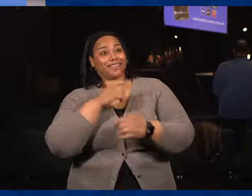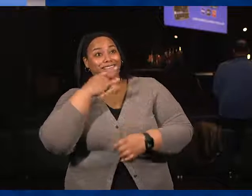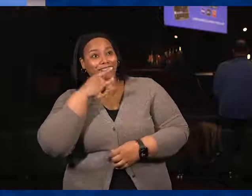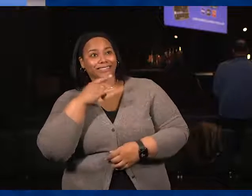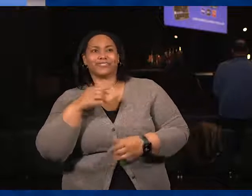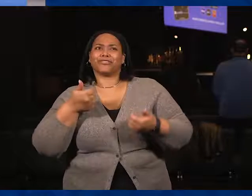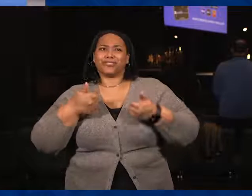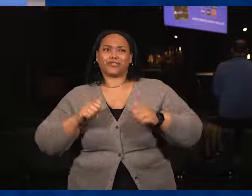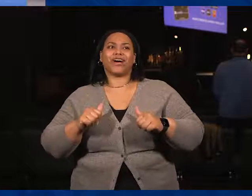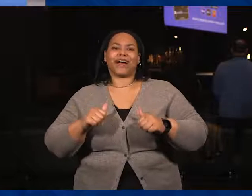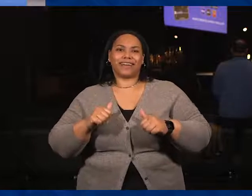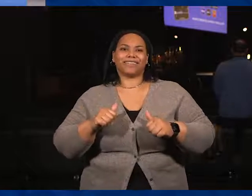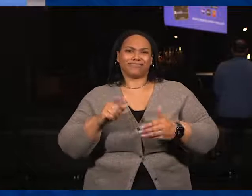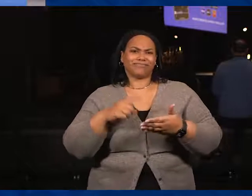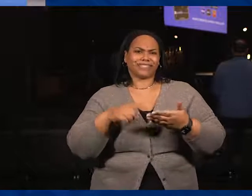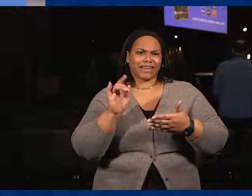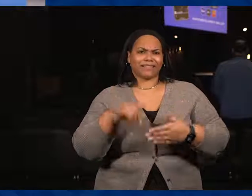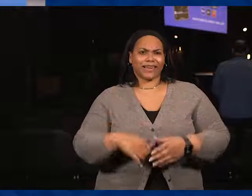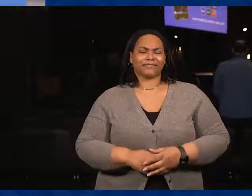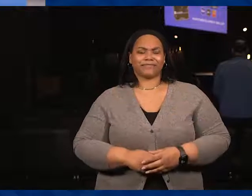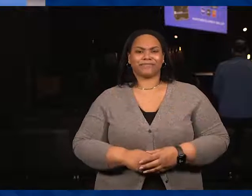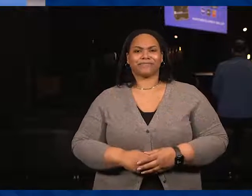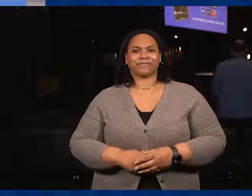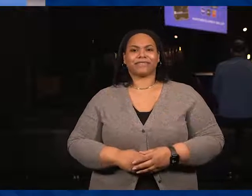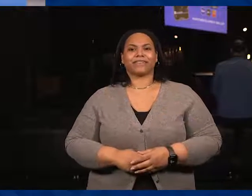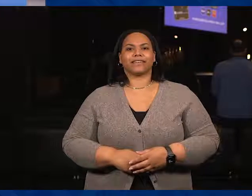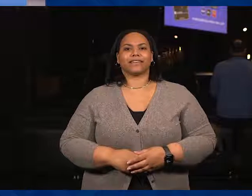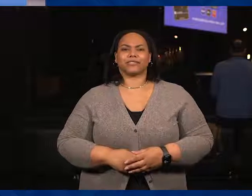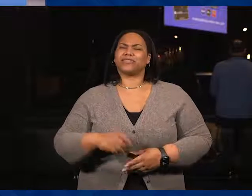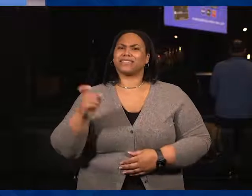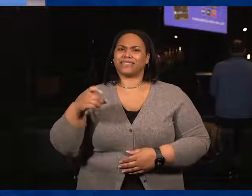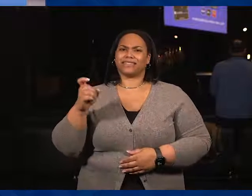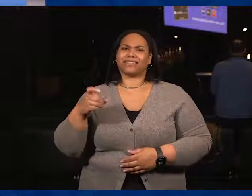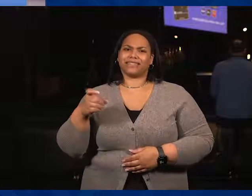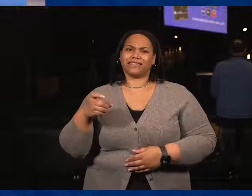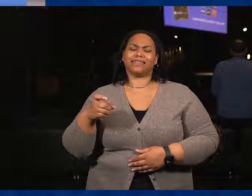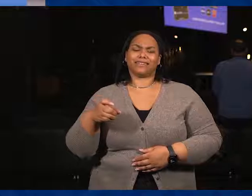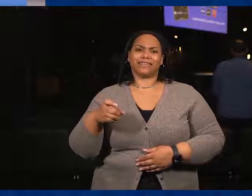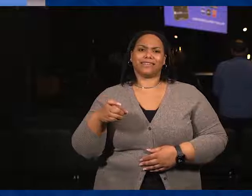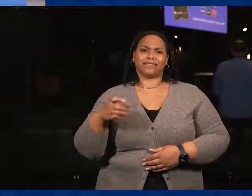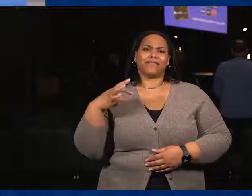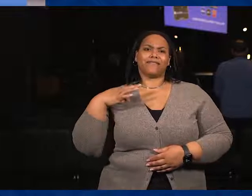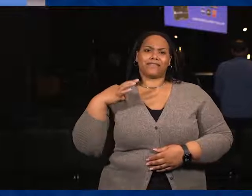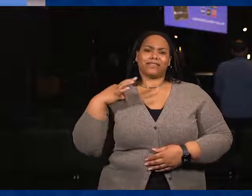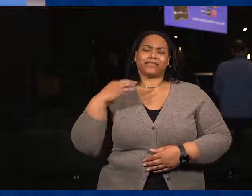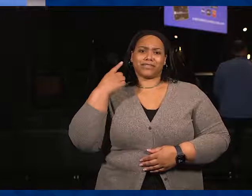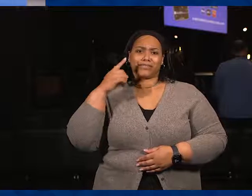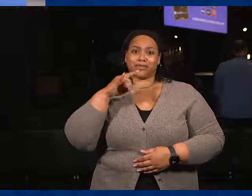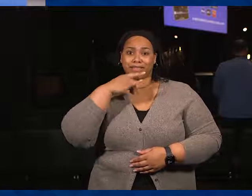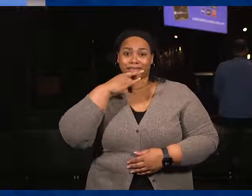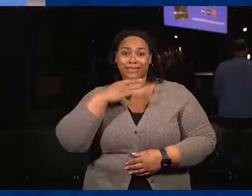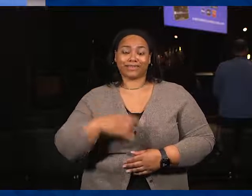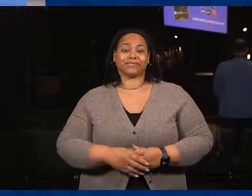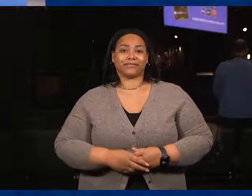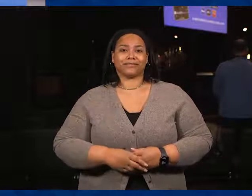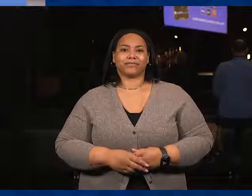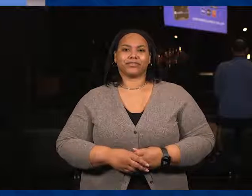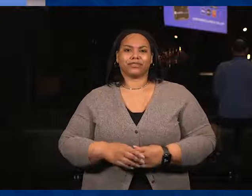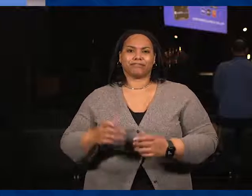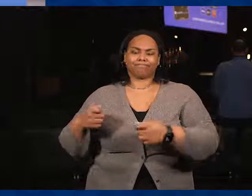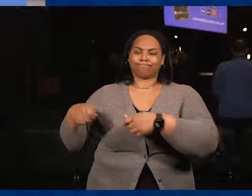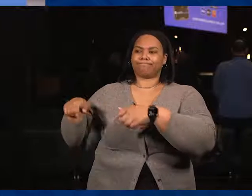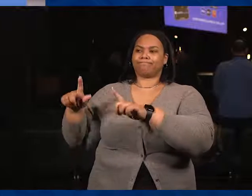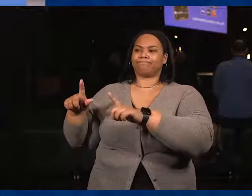try it out, check it out without a long-term commitment, but they're really in need of having volunteers. So you can look at that online as well, the